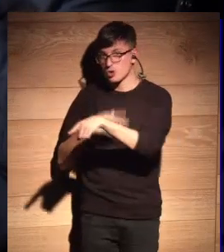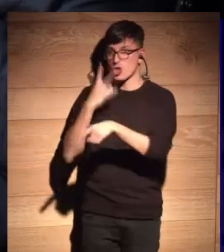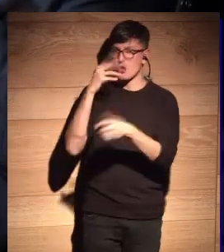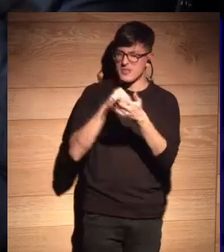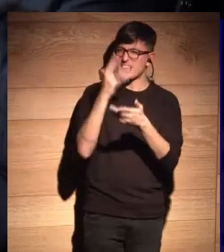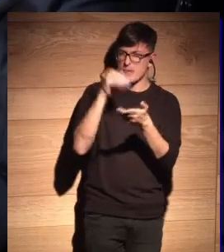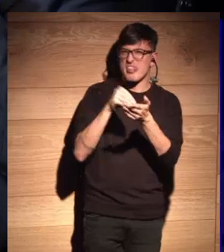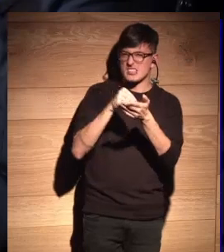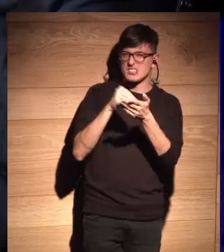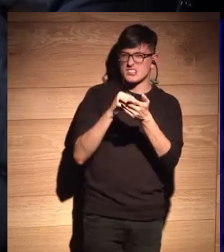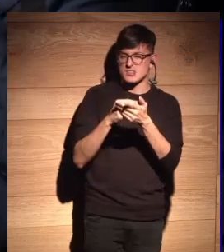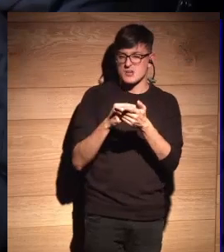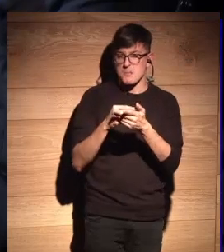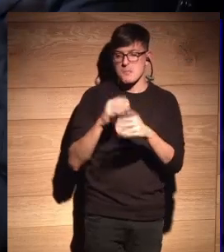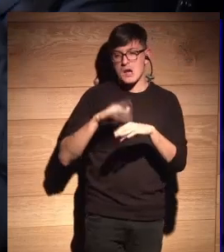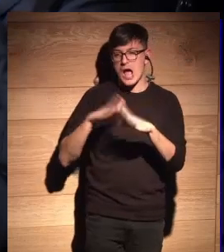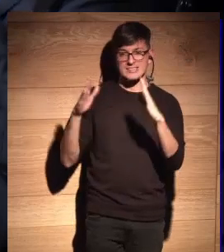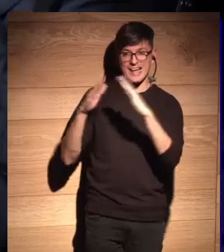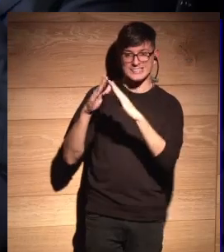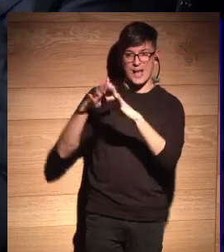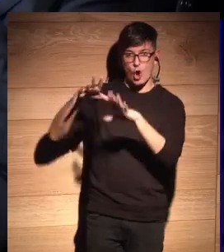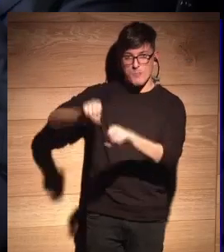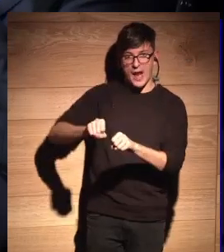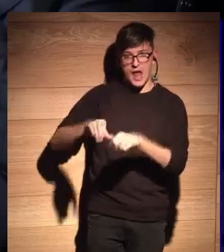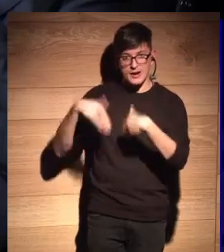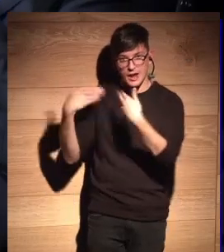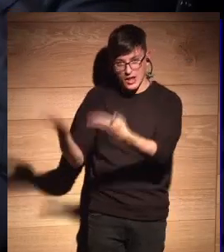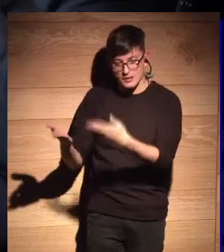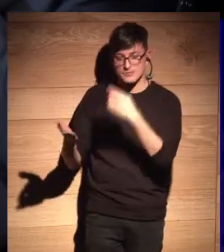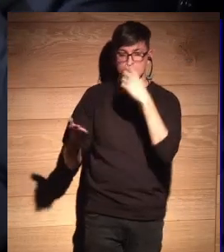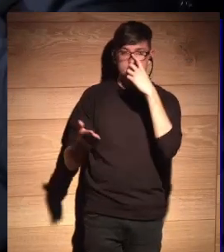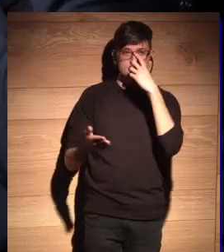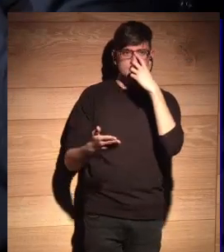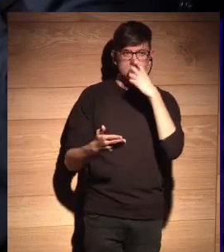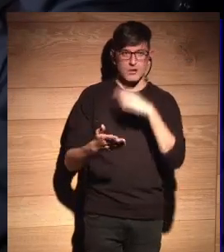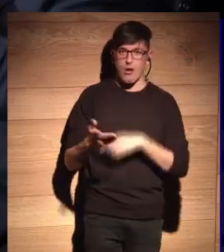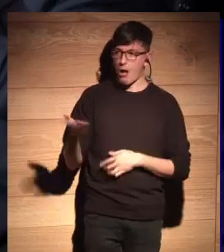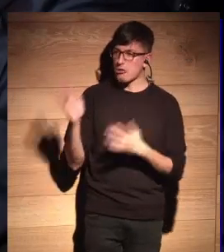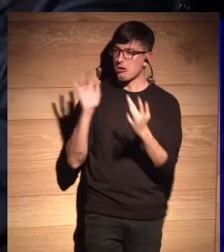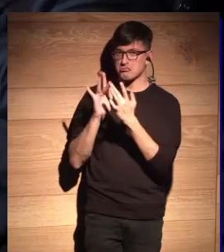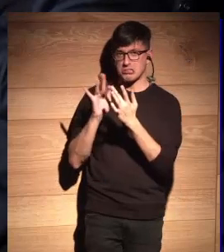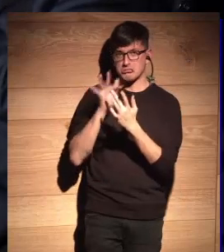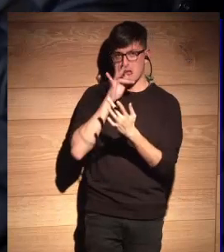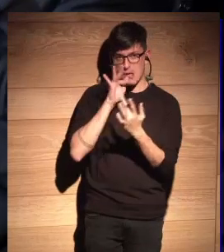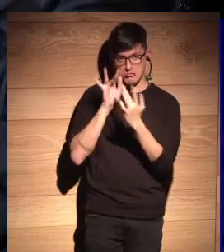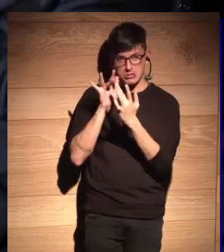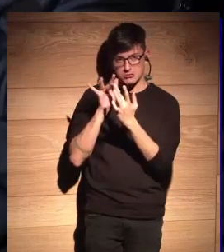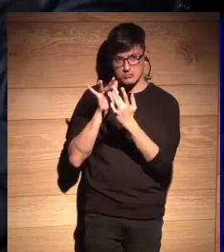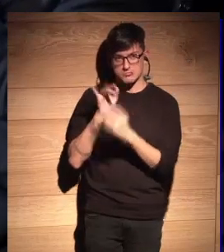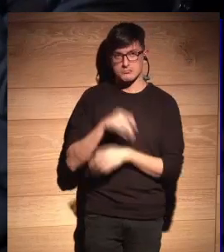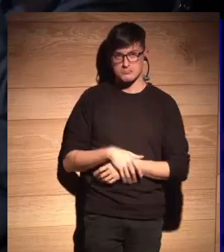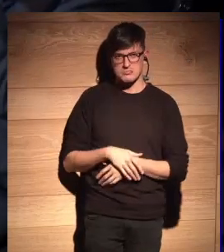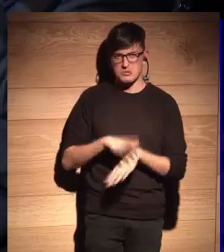house, another time just to... So that means, but you are still in contact? Well, what happened was, to make a long story